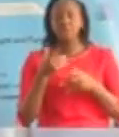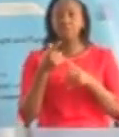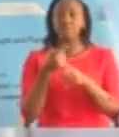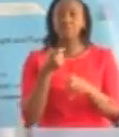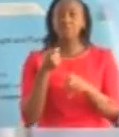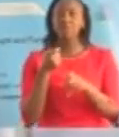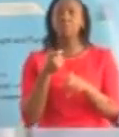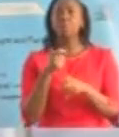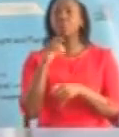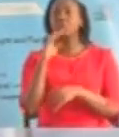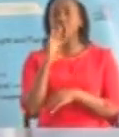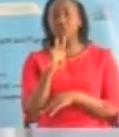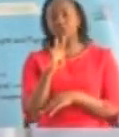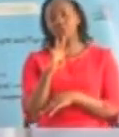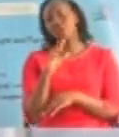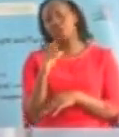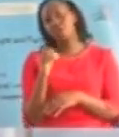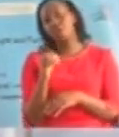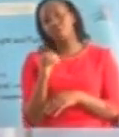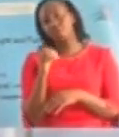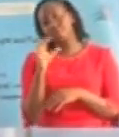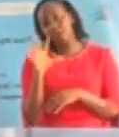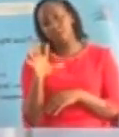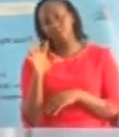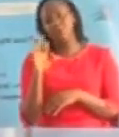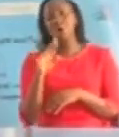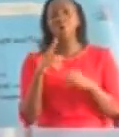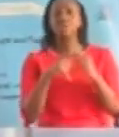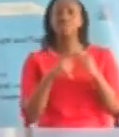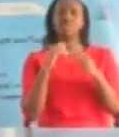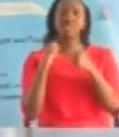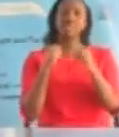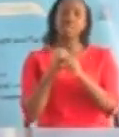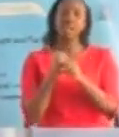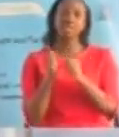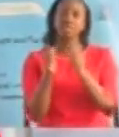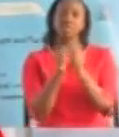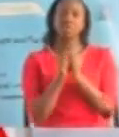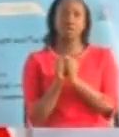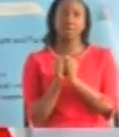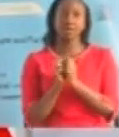5, 6 years you have been with us.